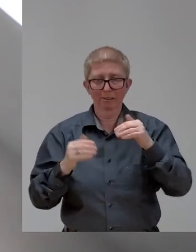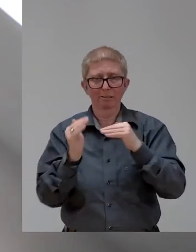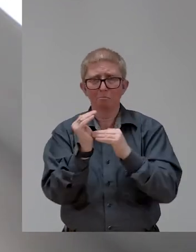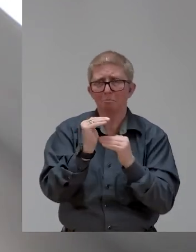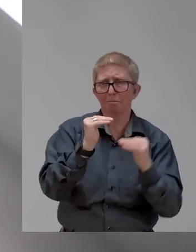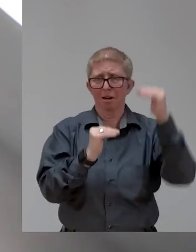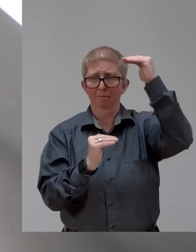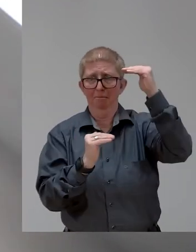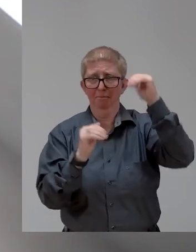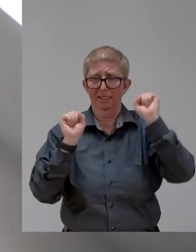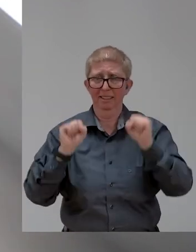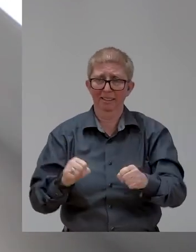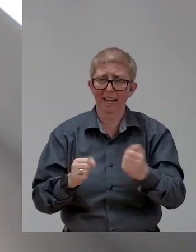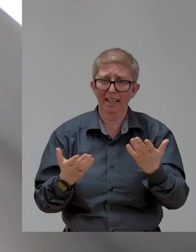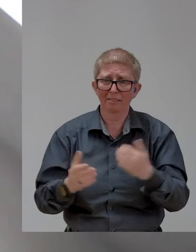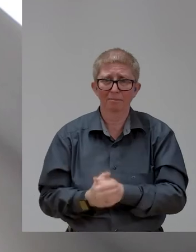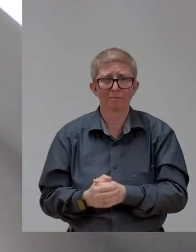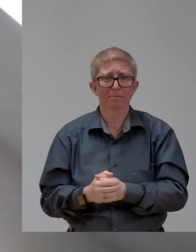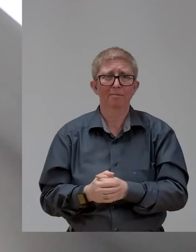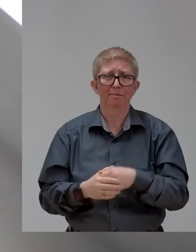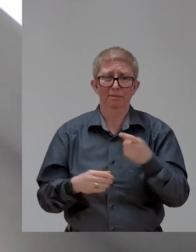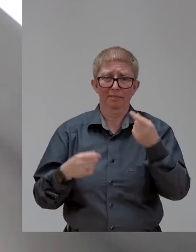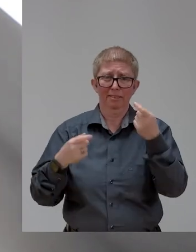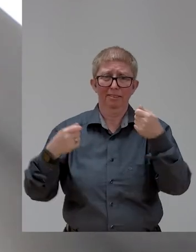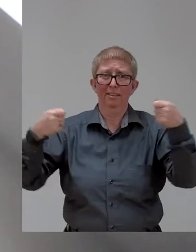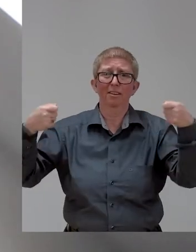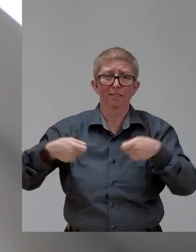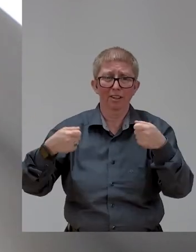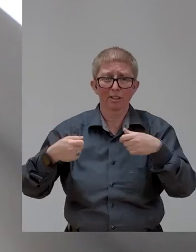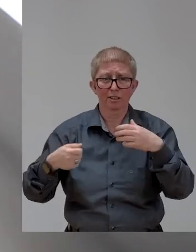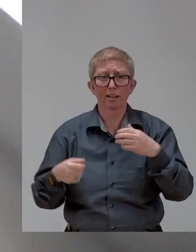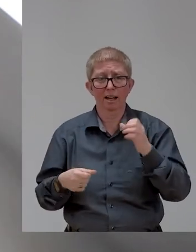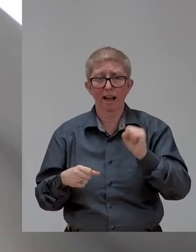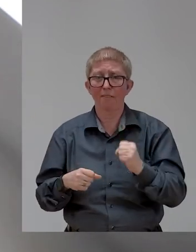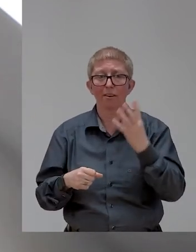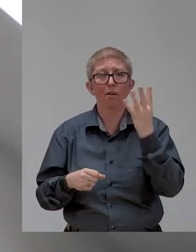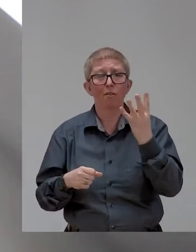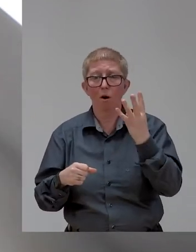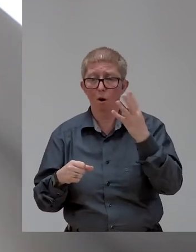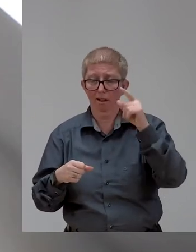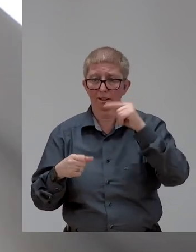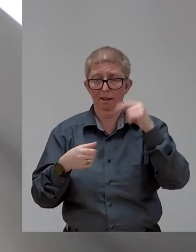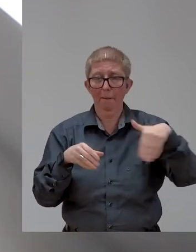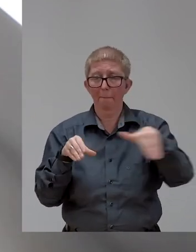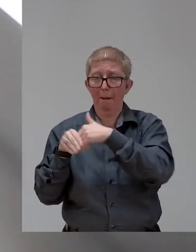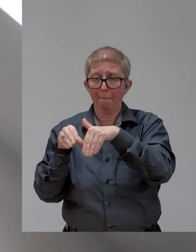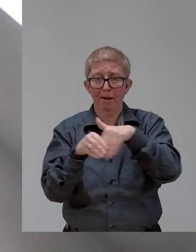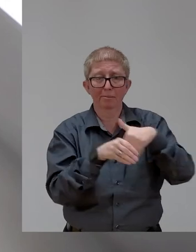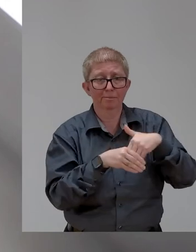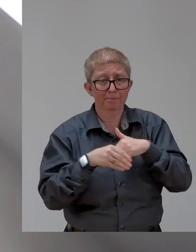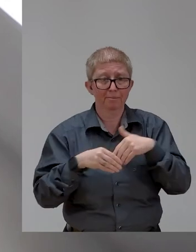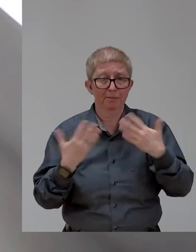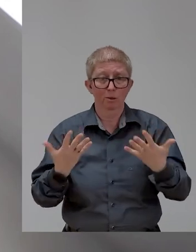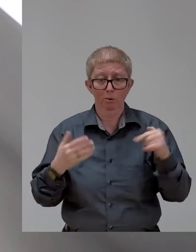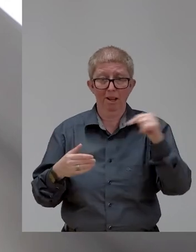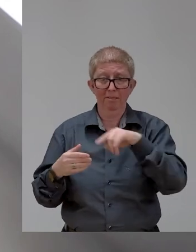European Foundation Centre who are very active contributors to our disability thematic network. And I very much look forward to learning more about their